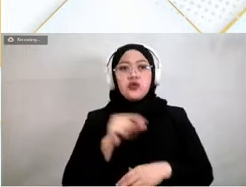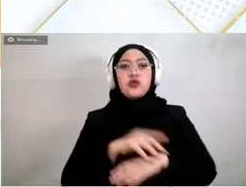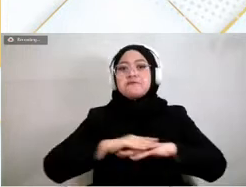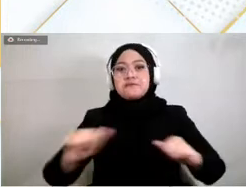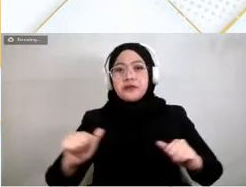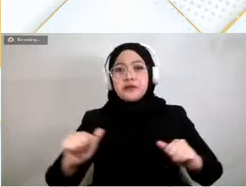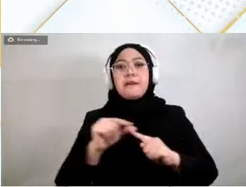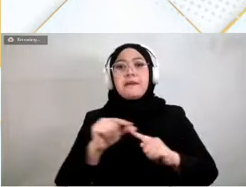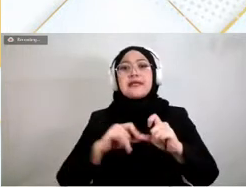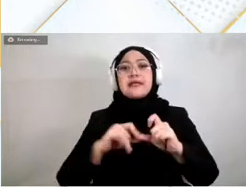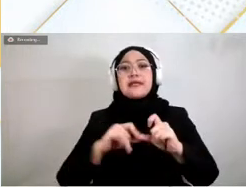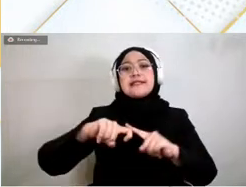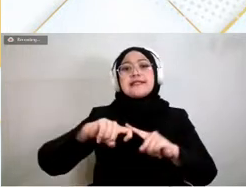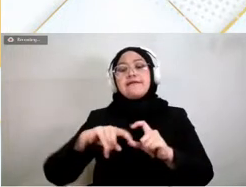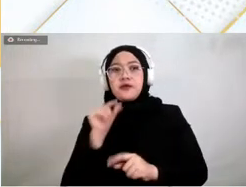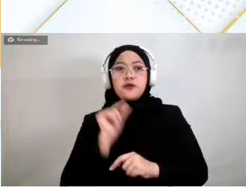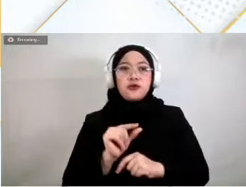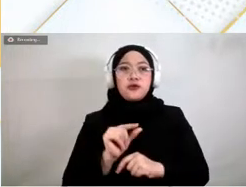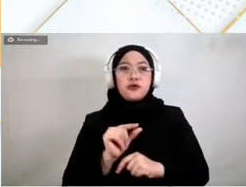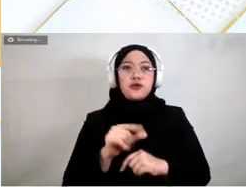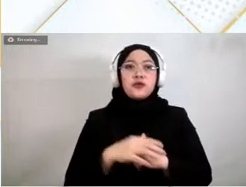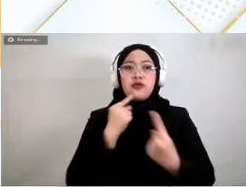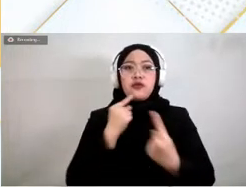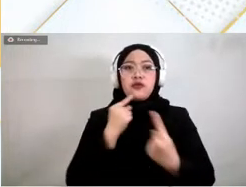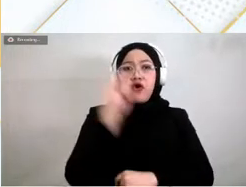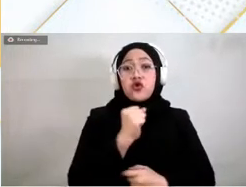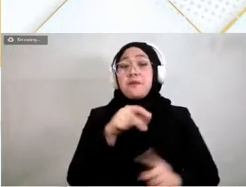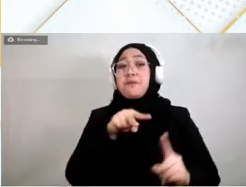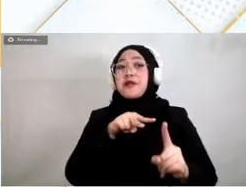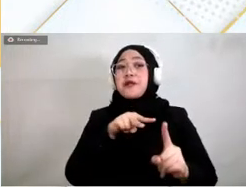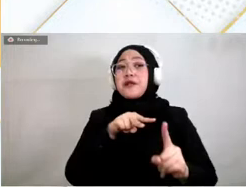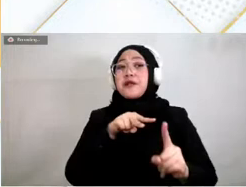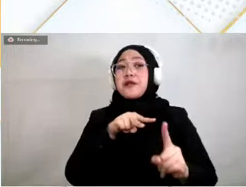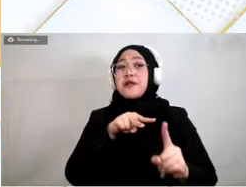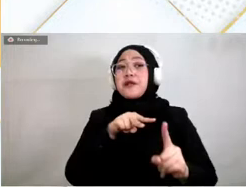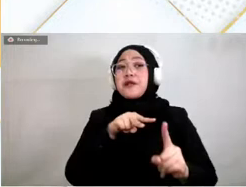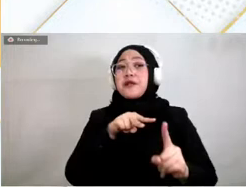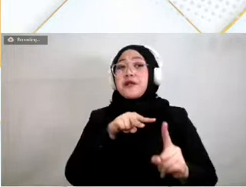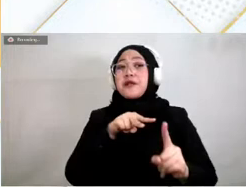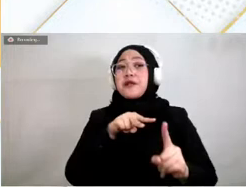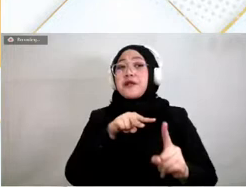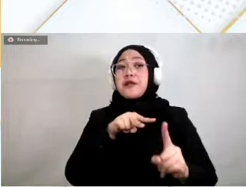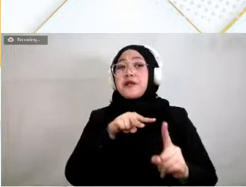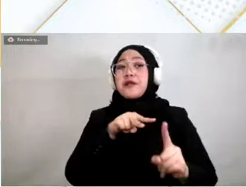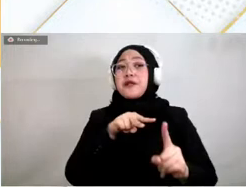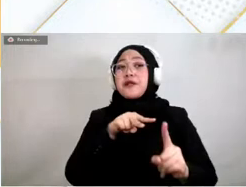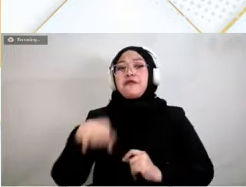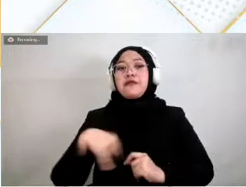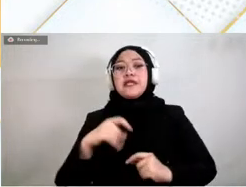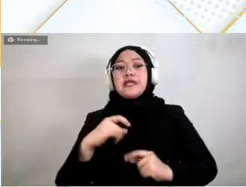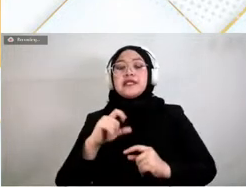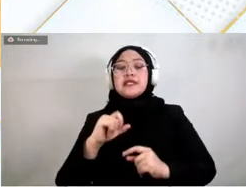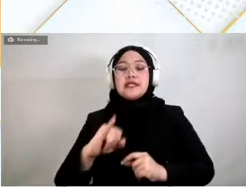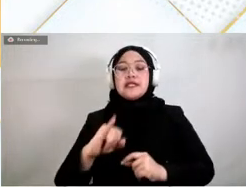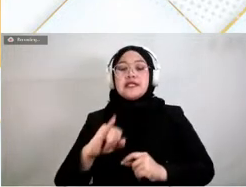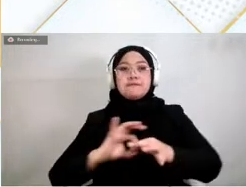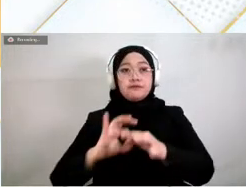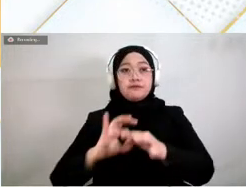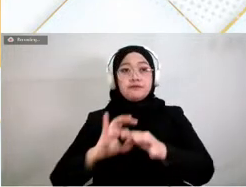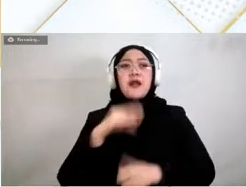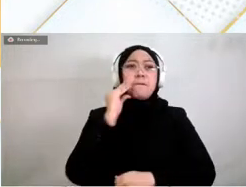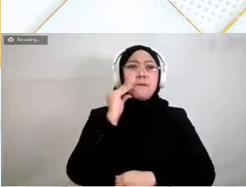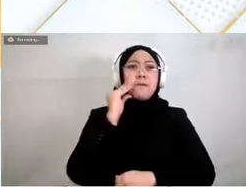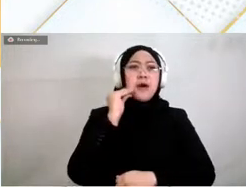region, with specific focus on the perspectives of Indonesia and Fiji. From Indonesia's experience, I